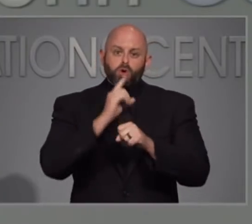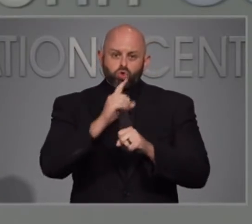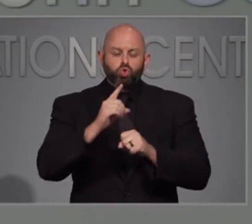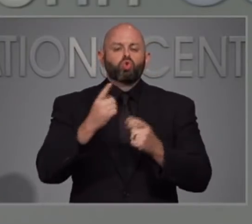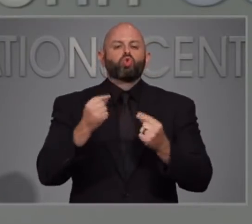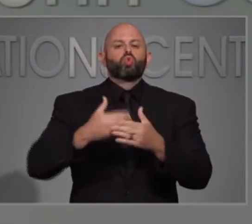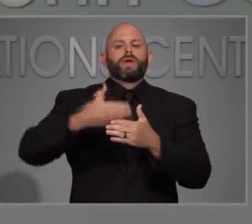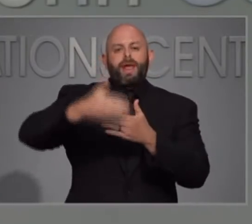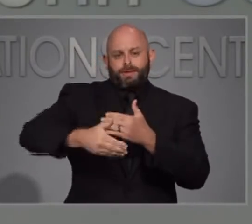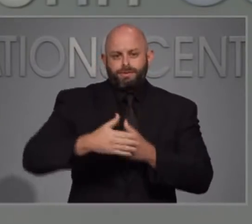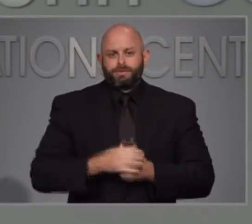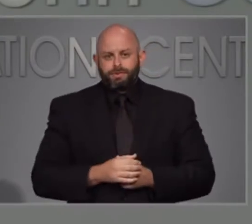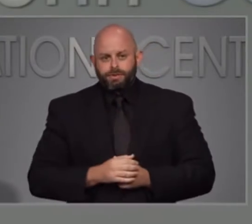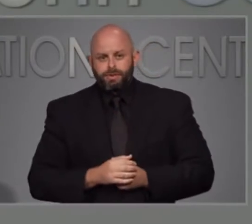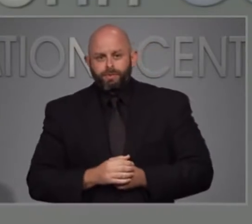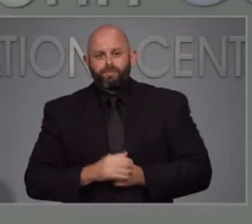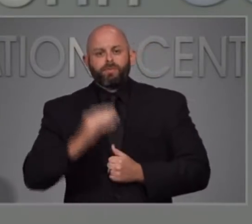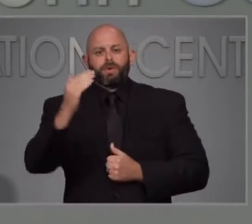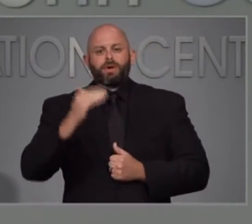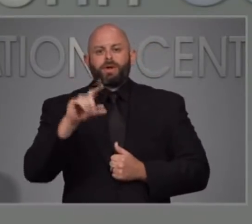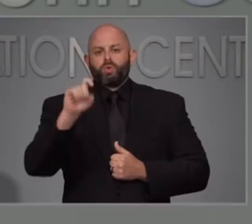Next question, please.